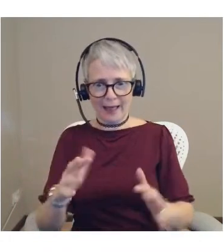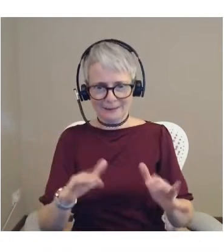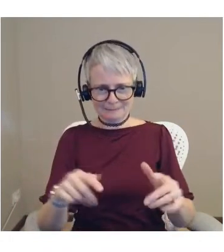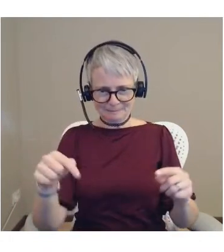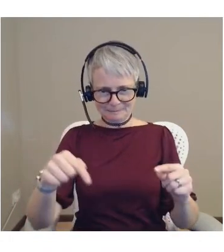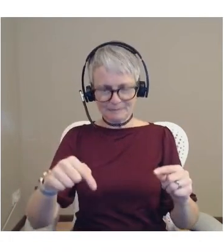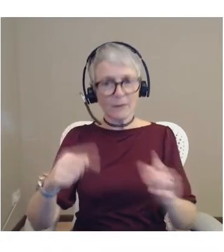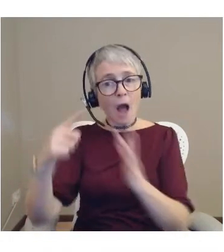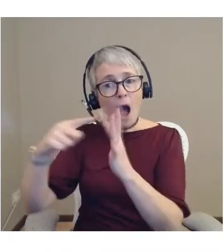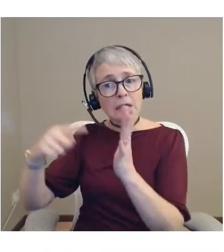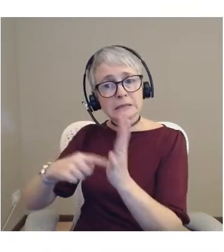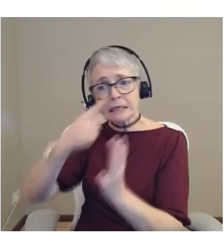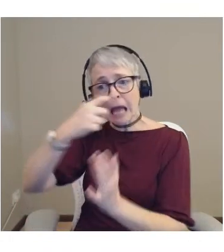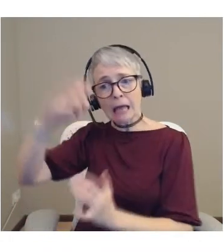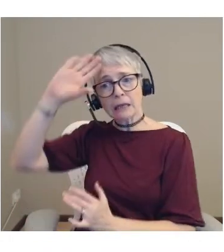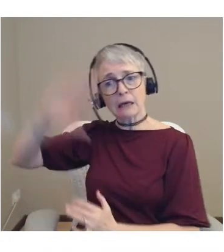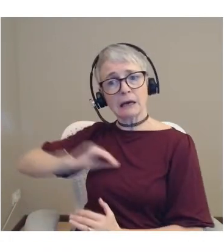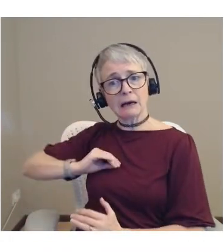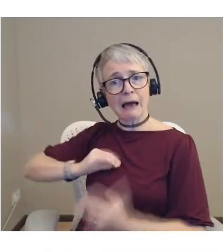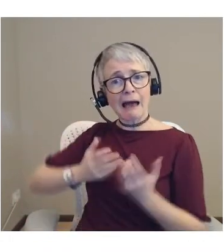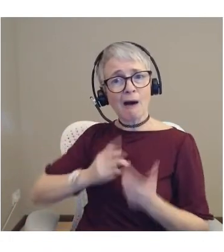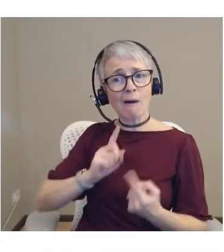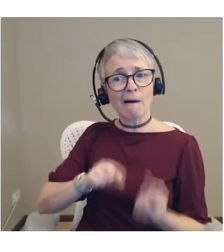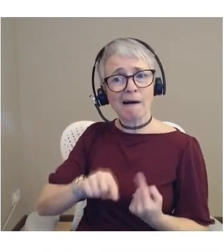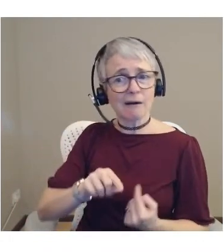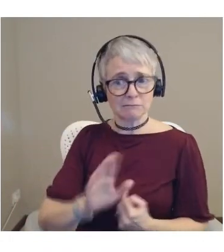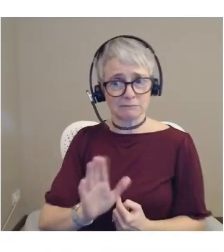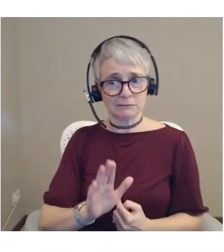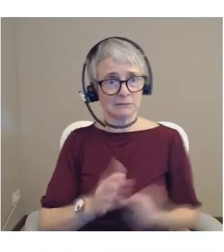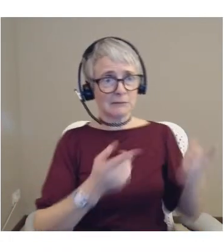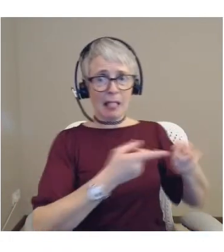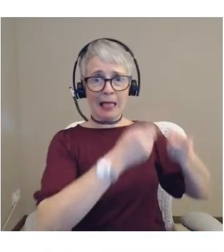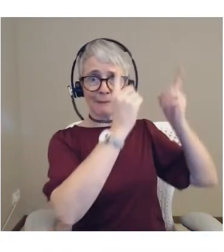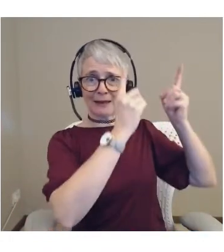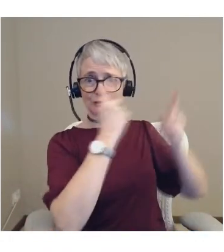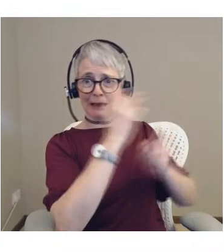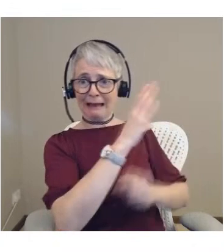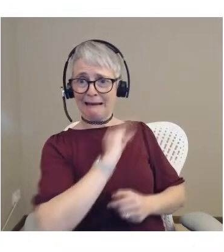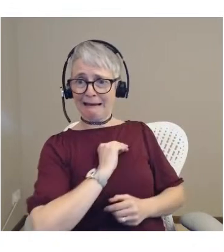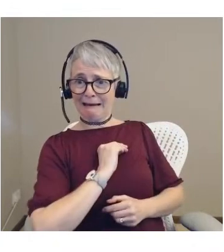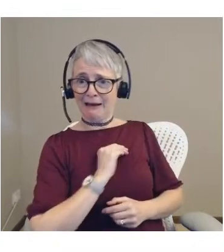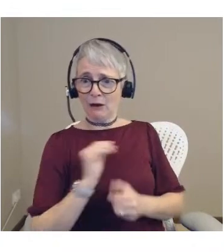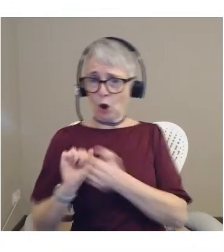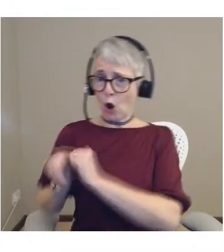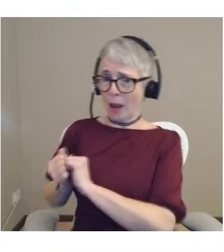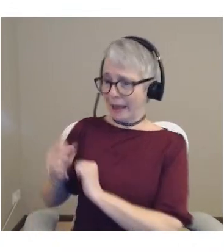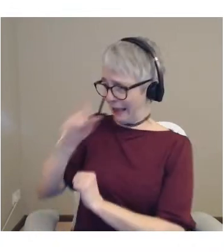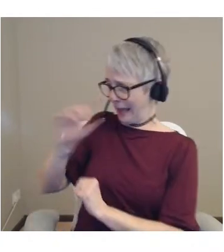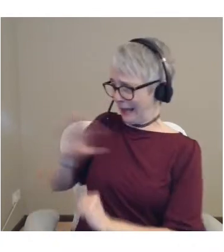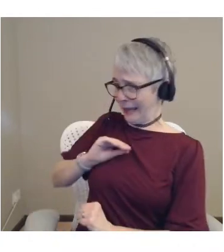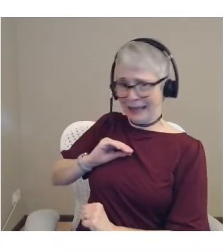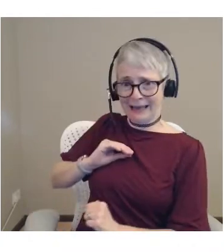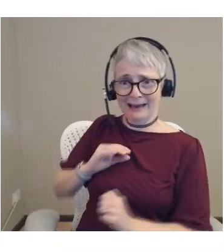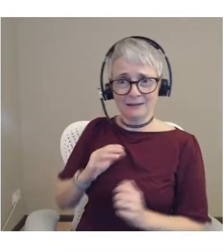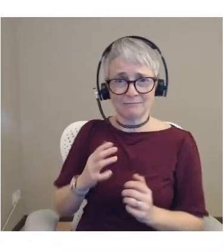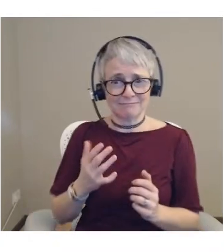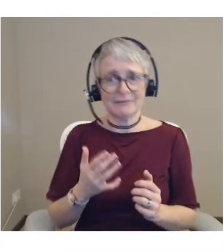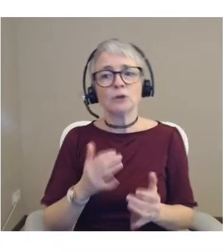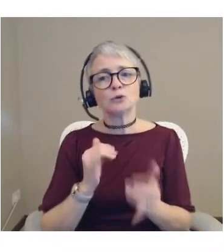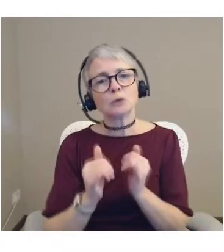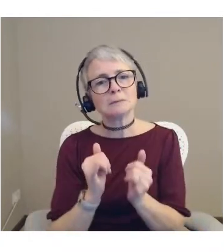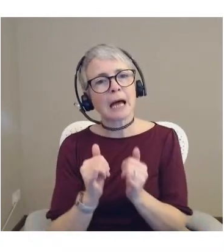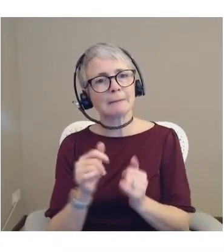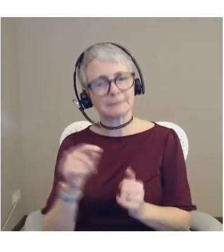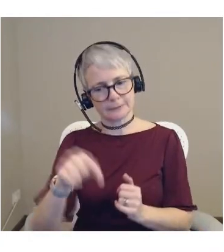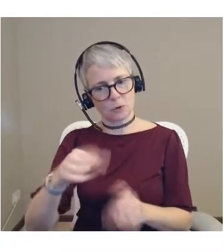to be the people who know the answer. And it's not necessarily a line manager. It's not necessarily your colleague. So I think that's the bit really about the workplace, a very